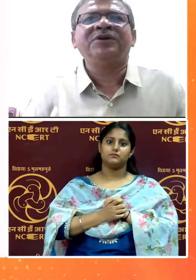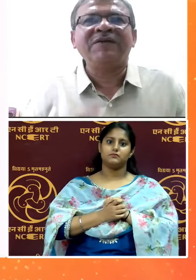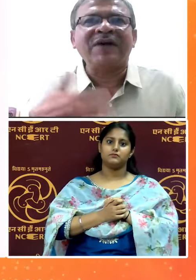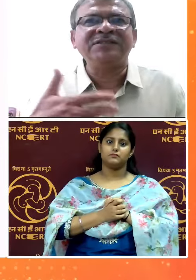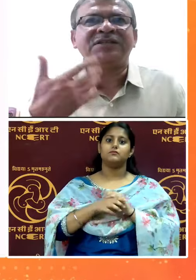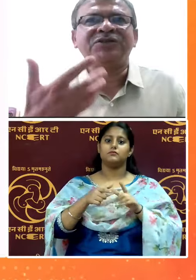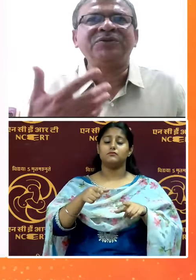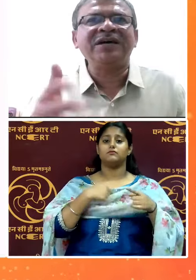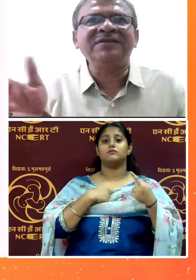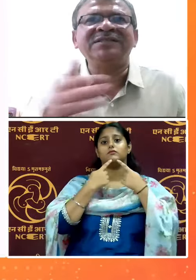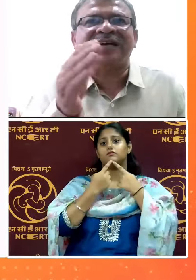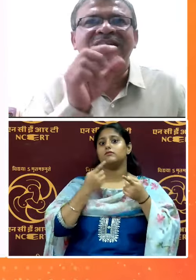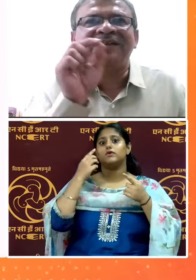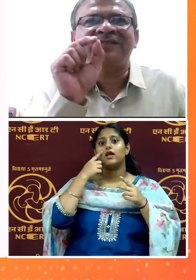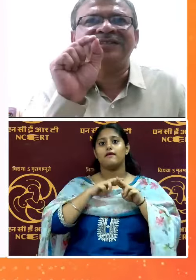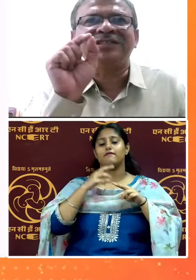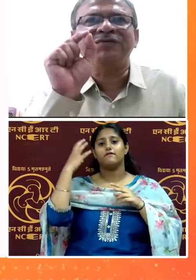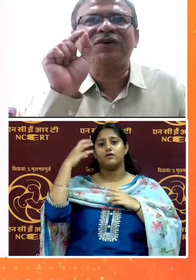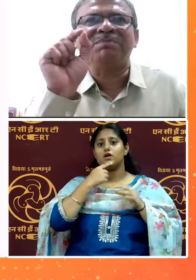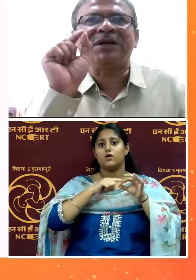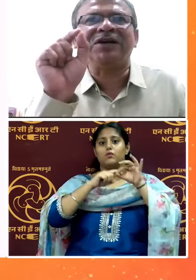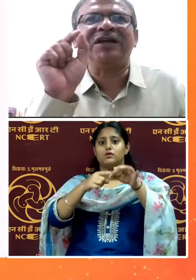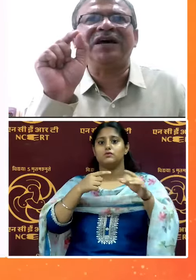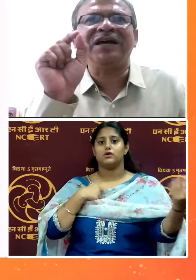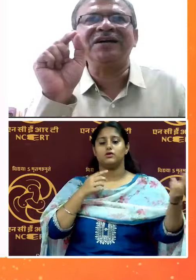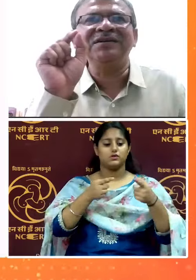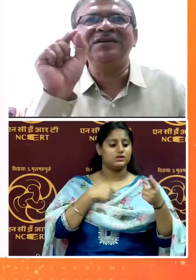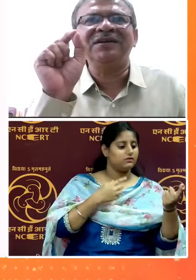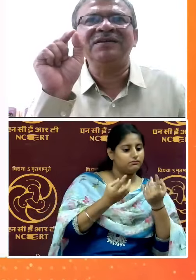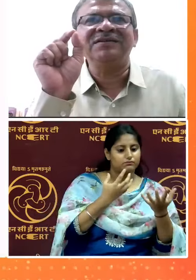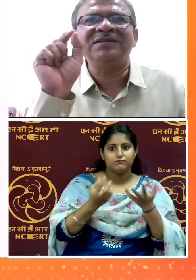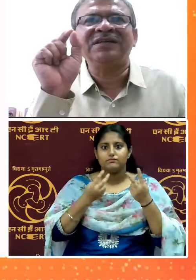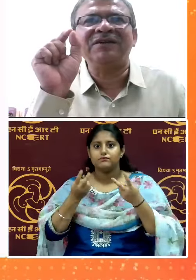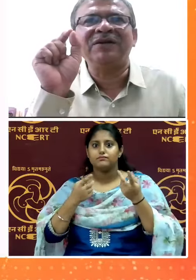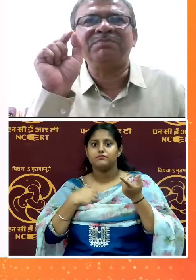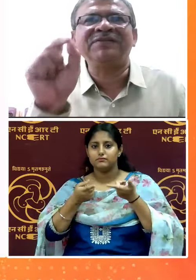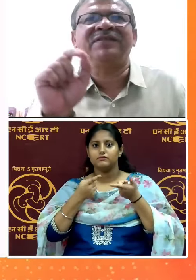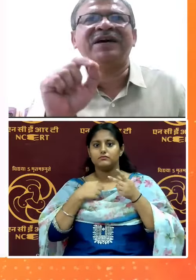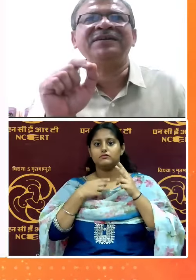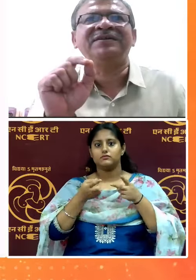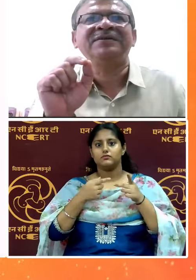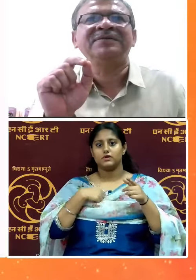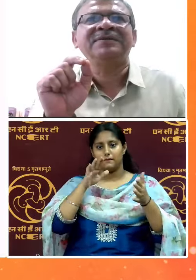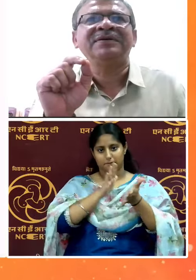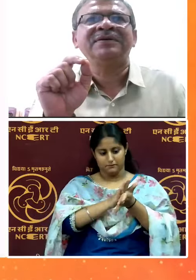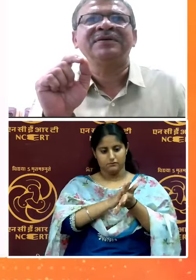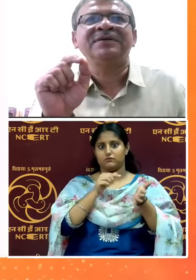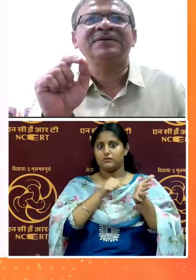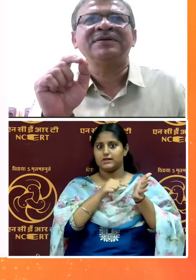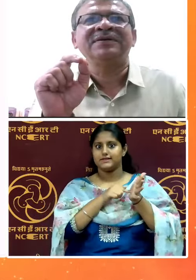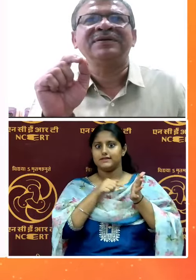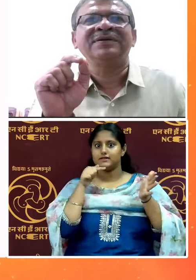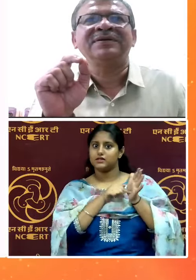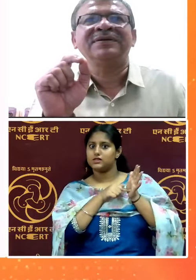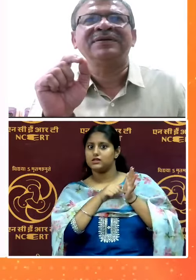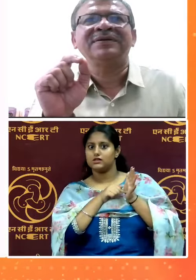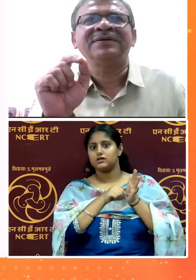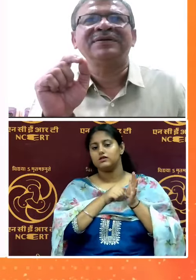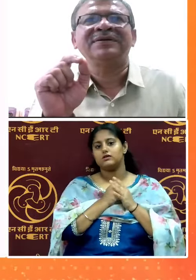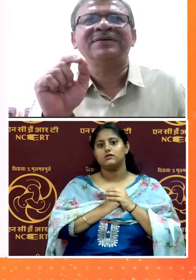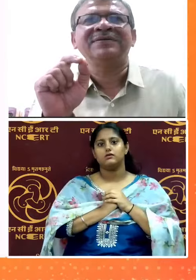So to give answer to that, the child is searching for a particular icon. The child will press that